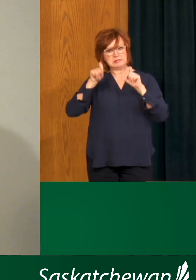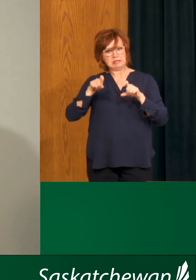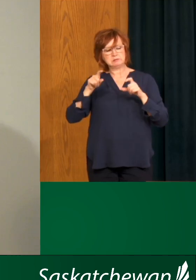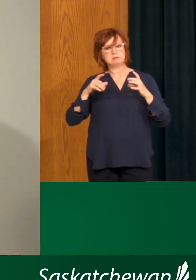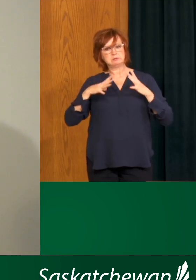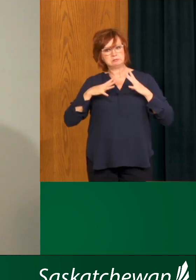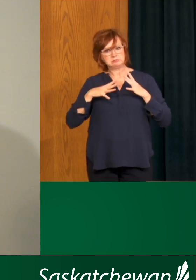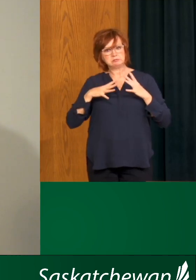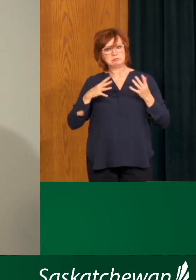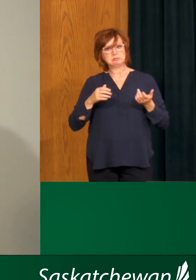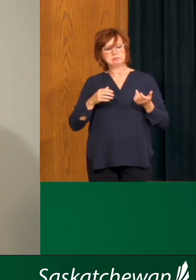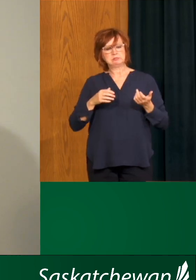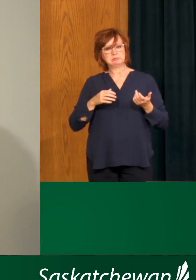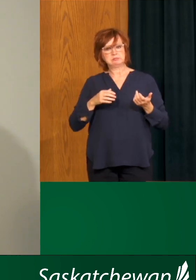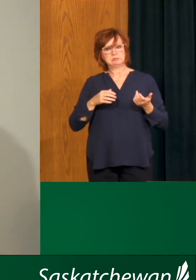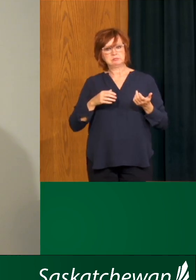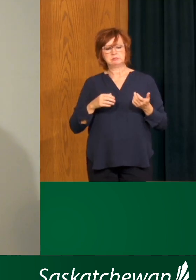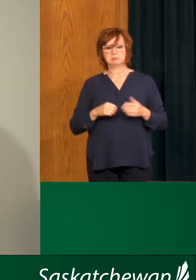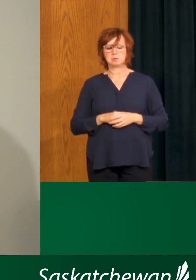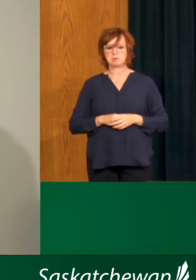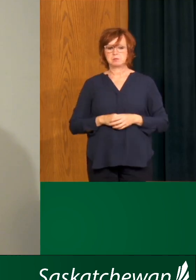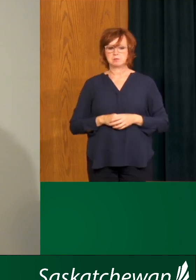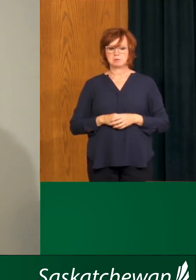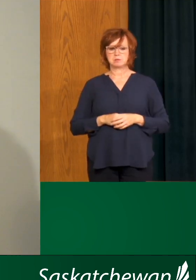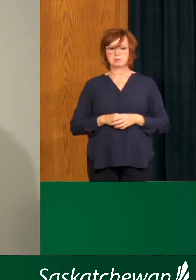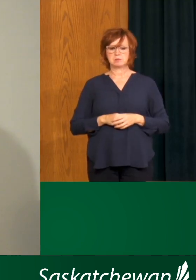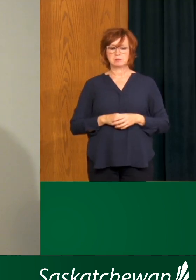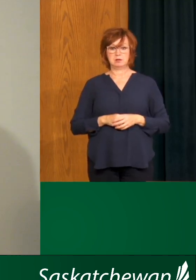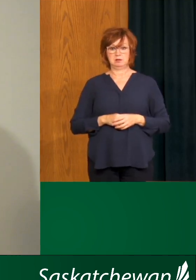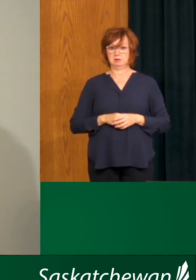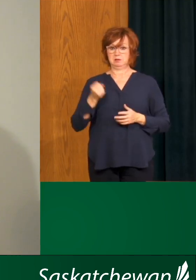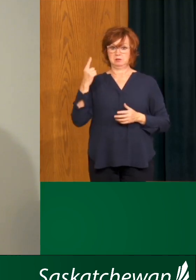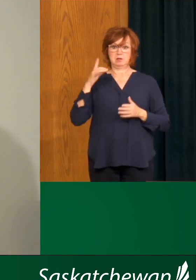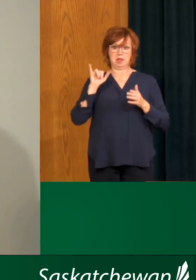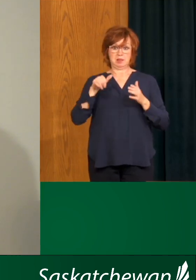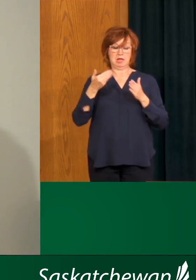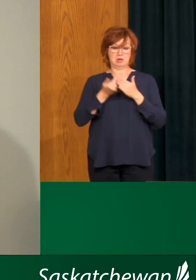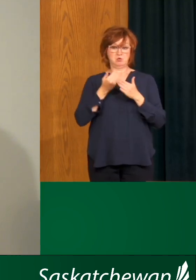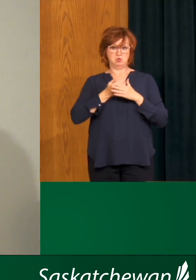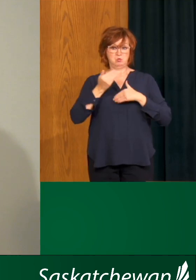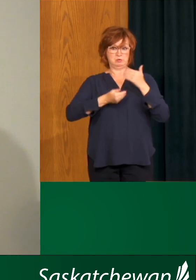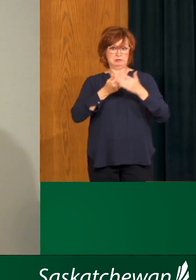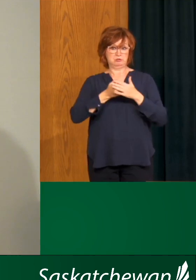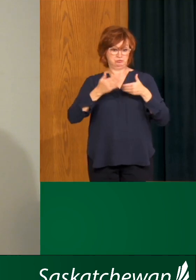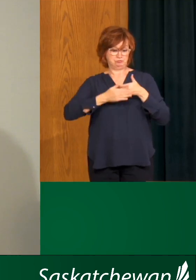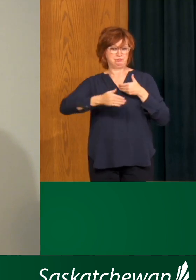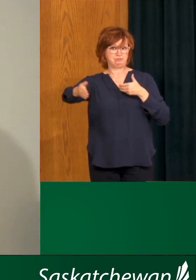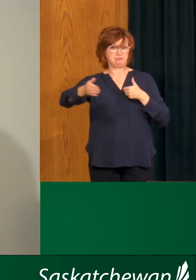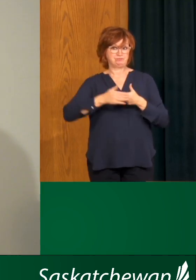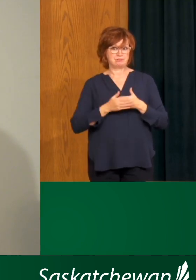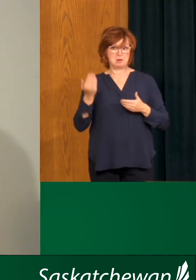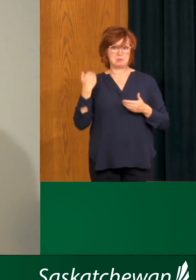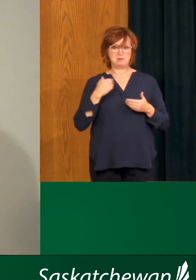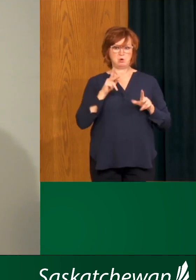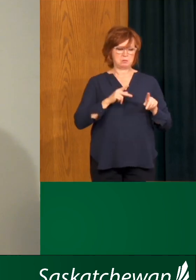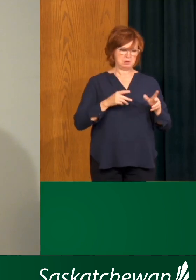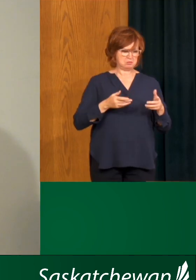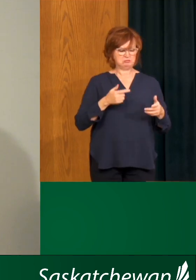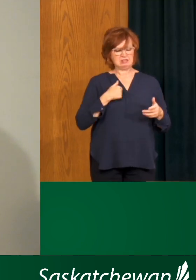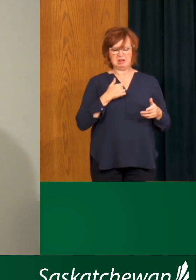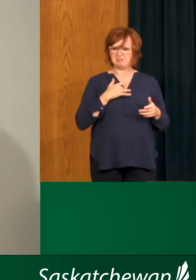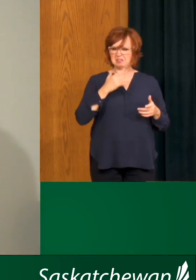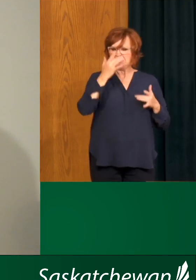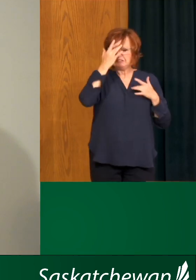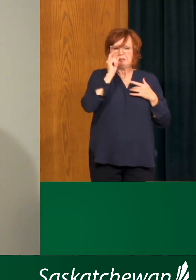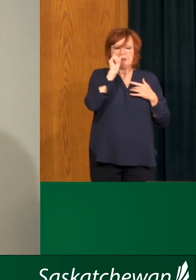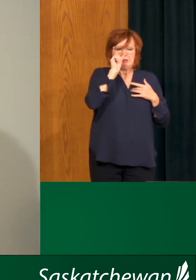is negative, before proceeding further. So I think that discipline is going to be essential moving forward, because in many cases we've seen that no one